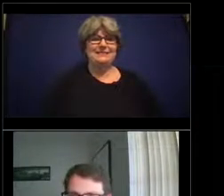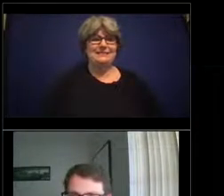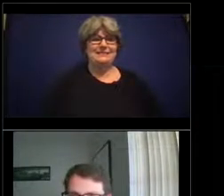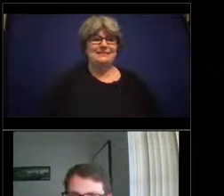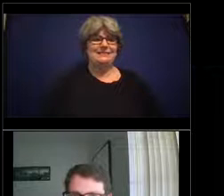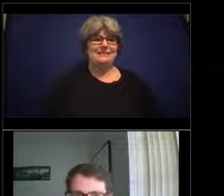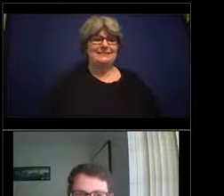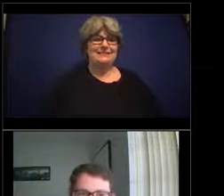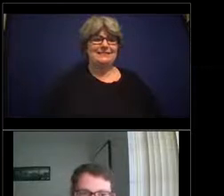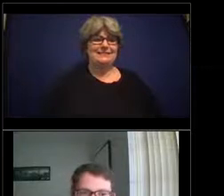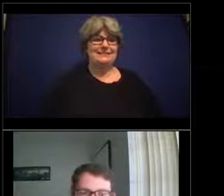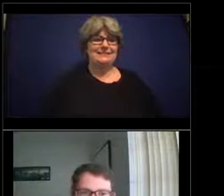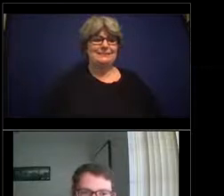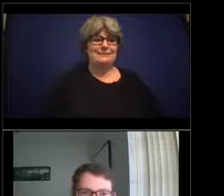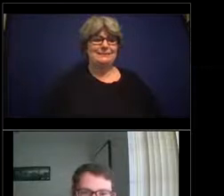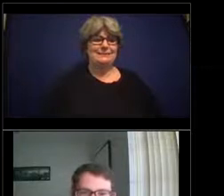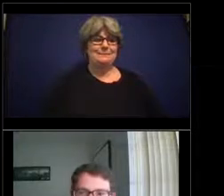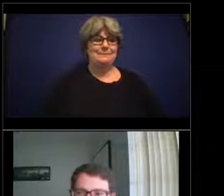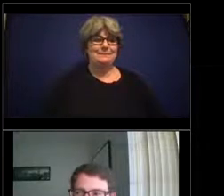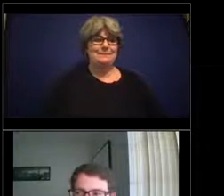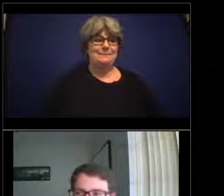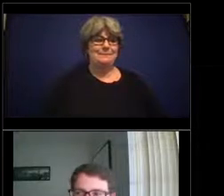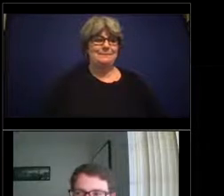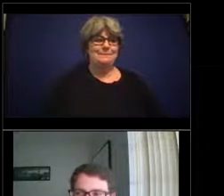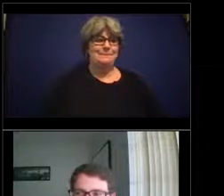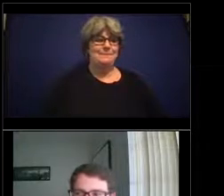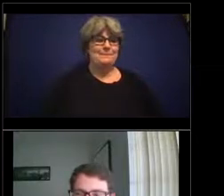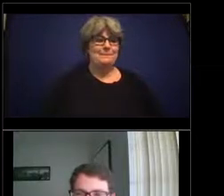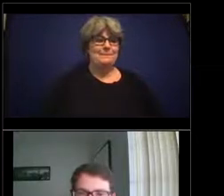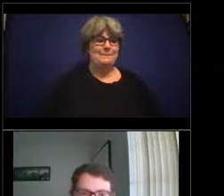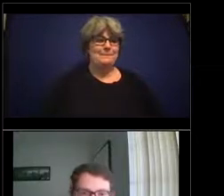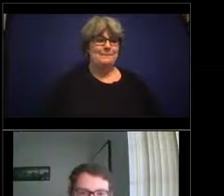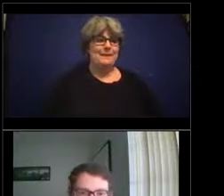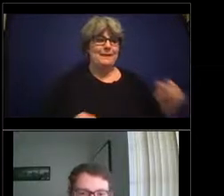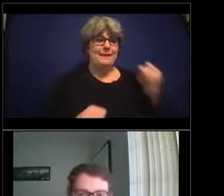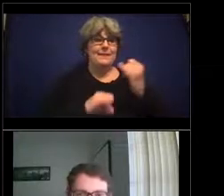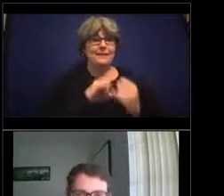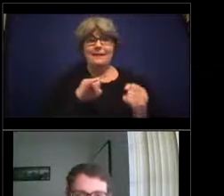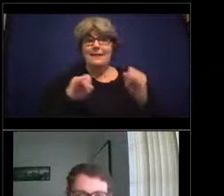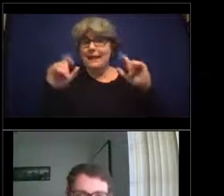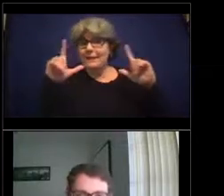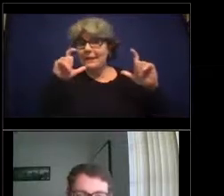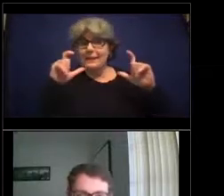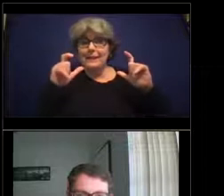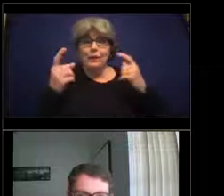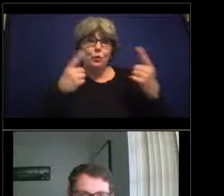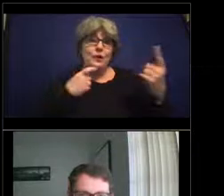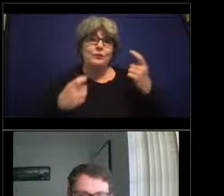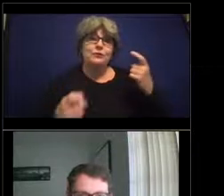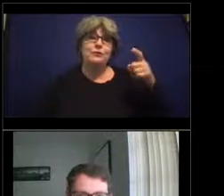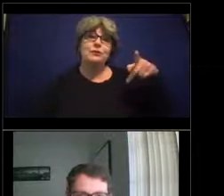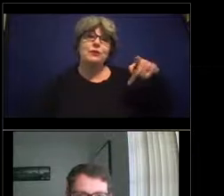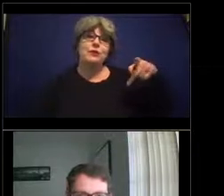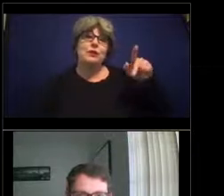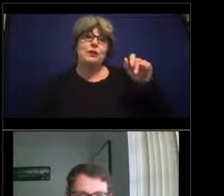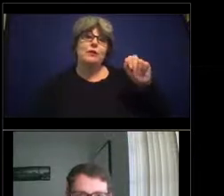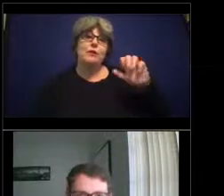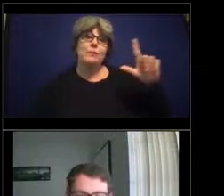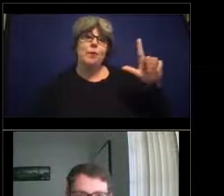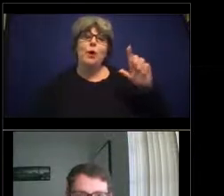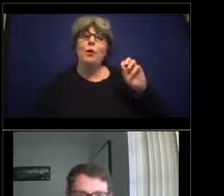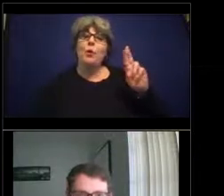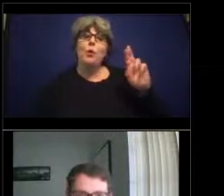All right, everybody, before we move on to the last photo, do you have any questions for Paul and Christina? Learned a lot about smoke